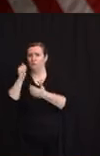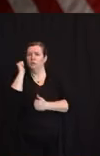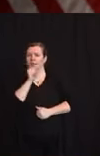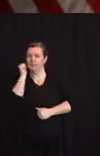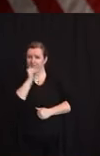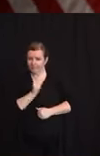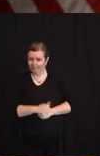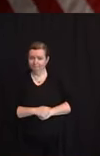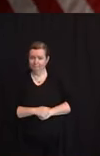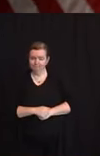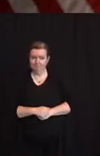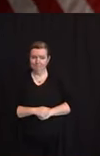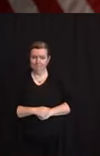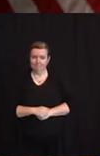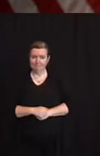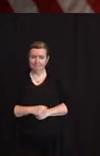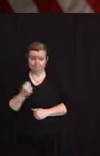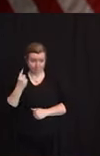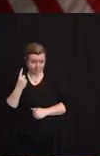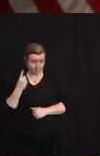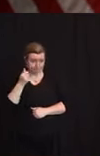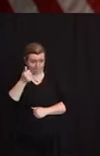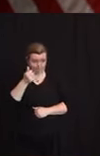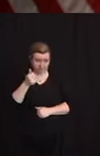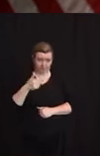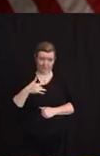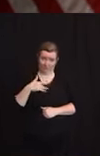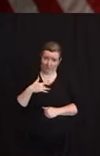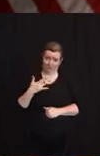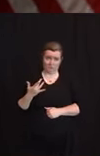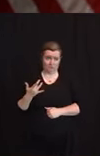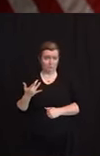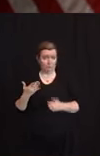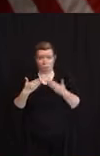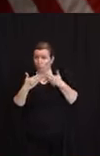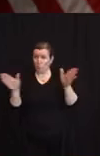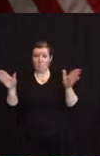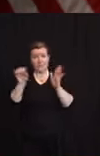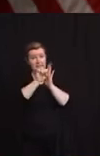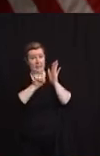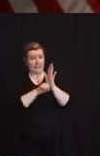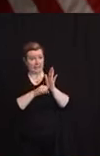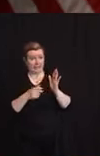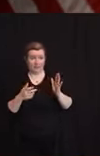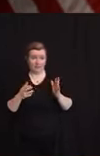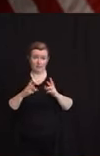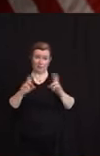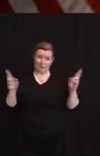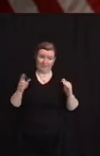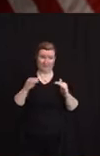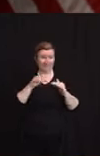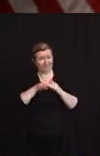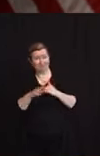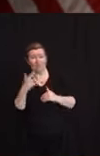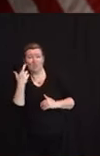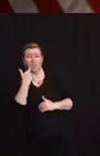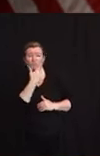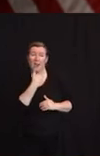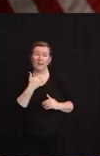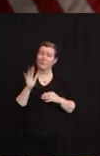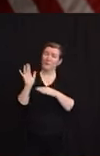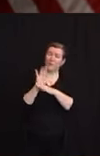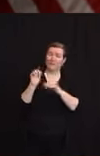a restaurant or to a movie theater or go to a park once we've reopened? And you've got to have confidence that we've got a system in